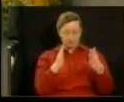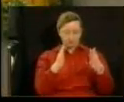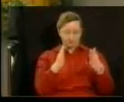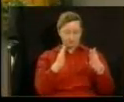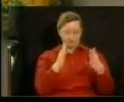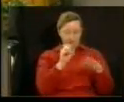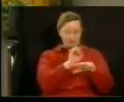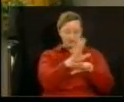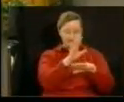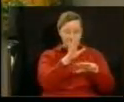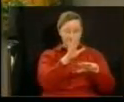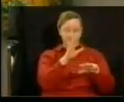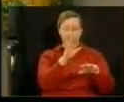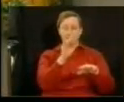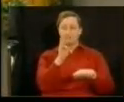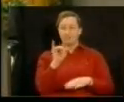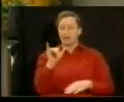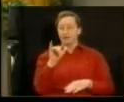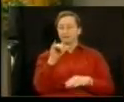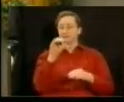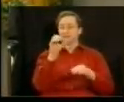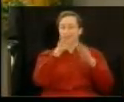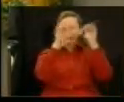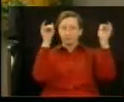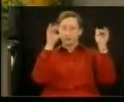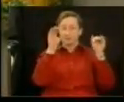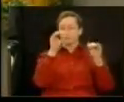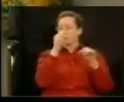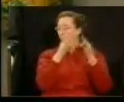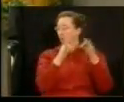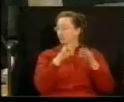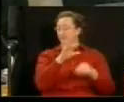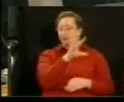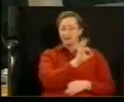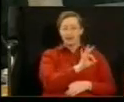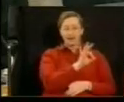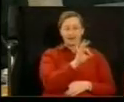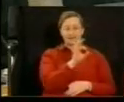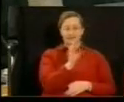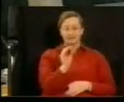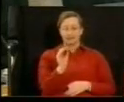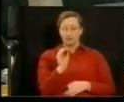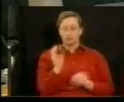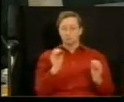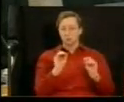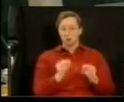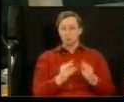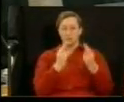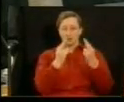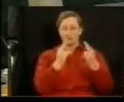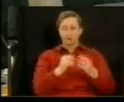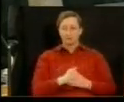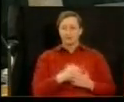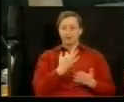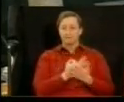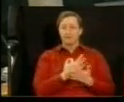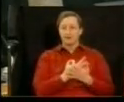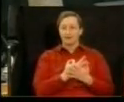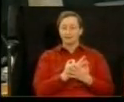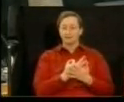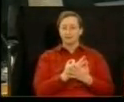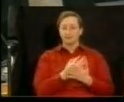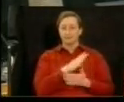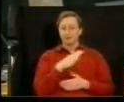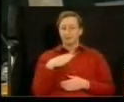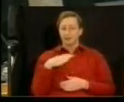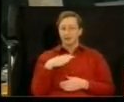Okay, intergovernment. On a vote of 9-0, we had no recommendation. Okay, Finance Committee. Finance, vote